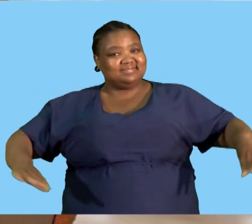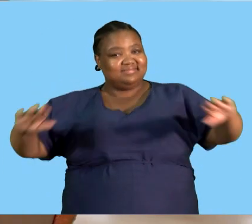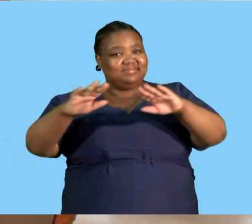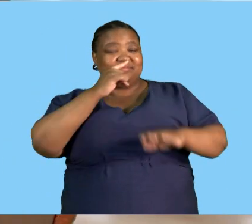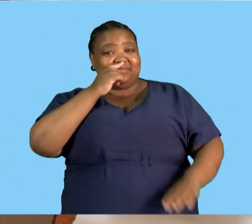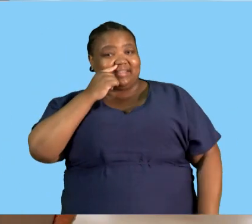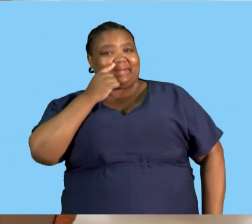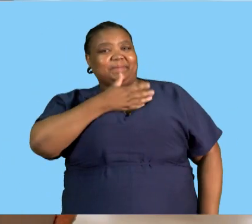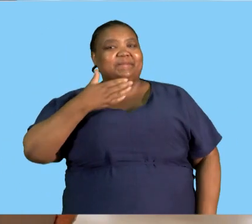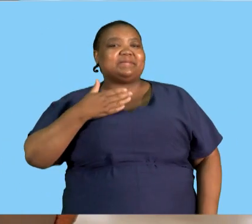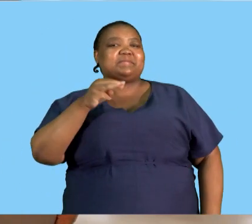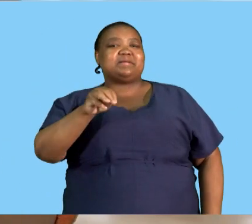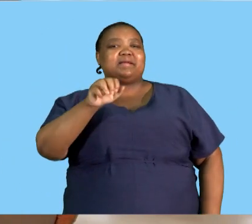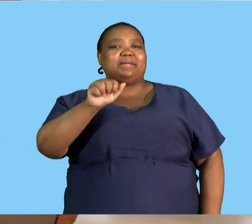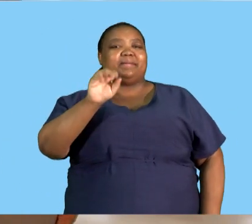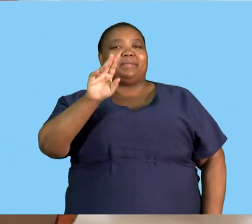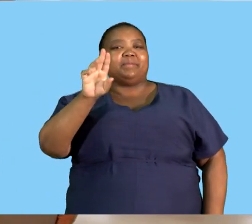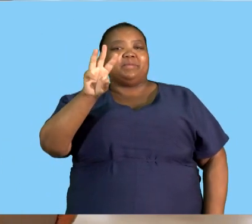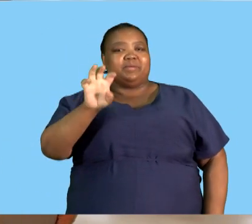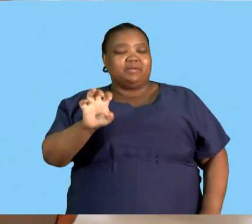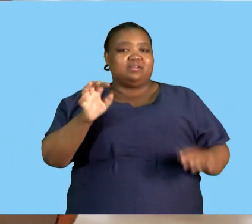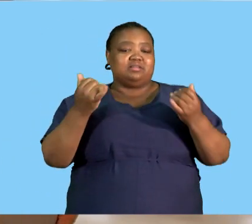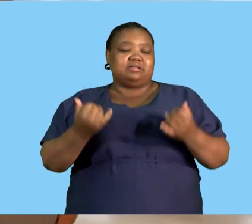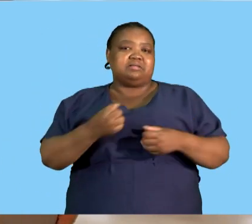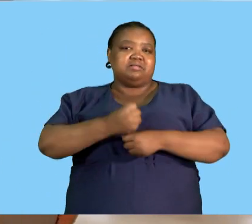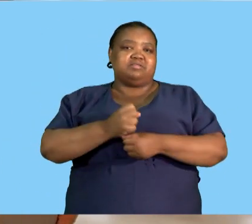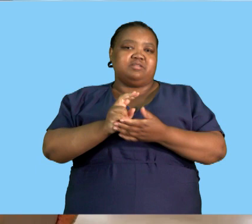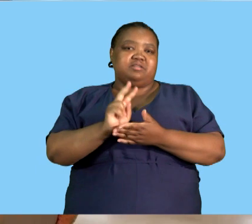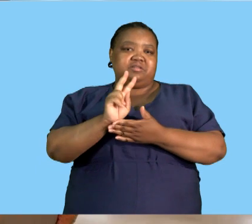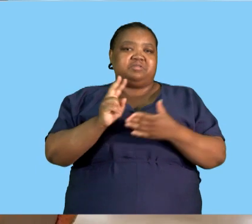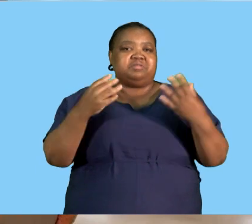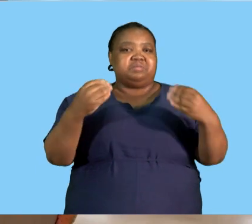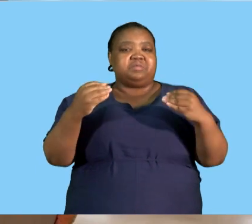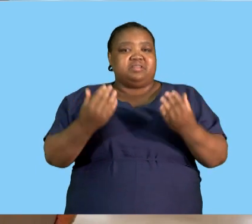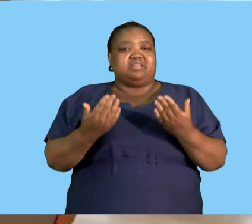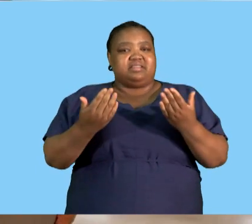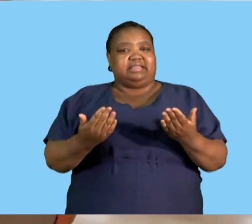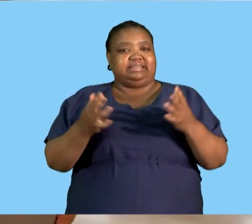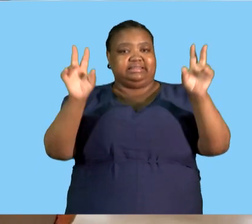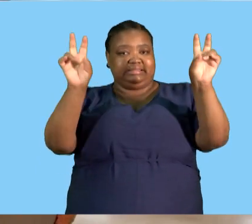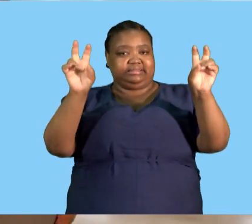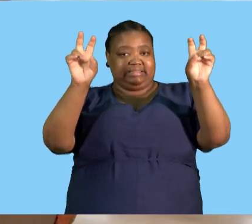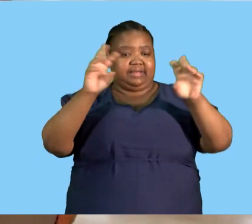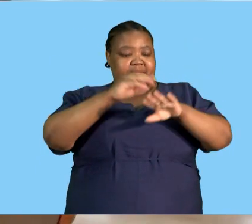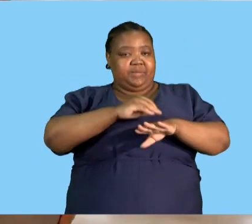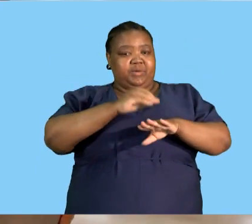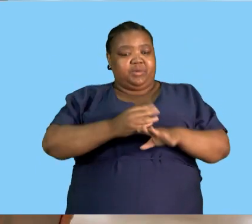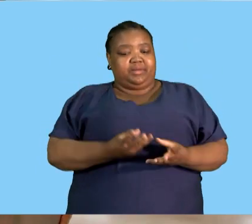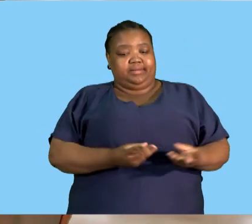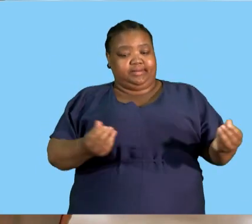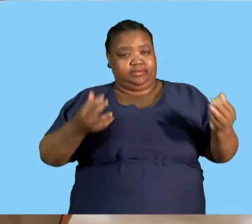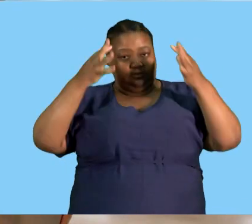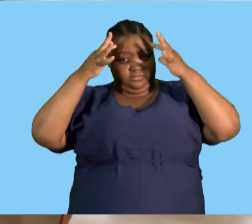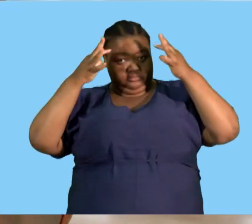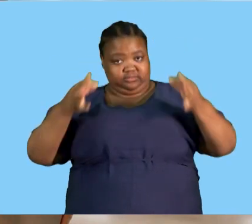Good day, everybody. My name is Miss Maboe. I welcome you to our grade 12 business studies lesson under the topic problem solving